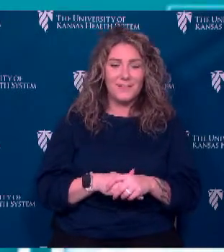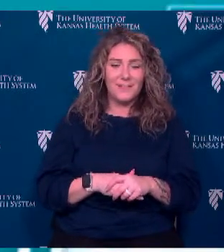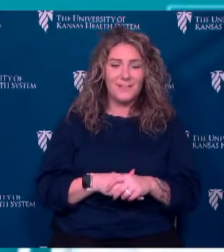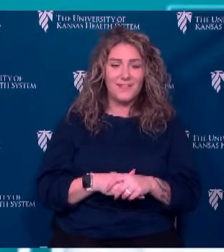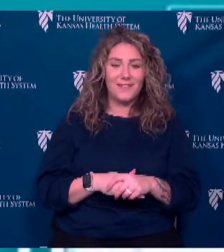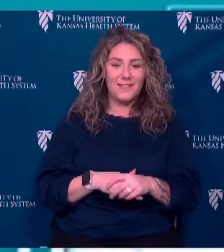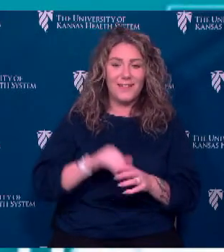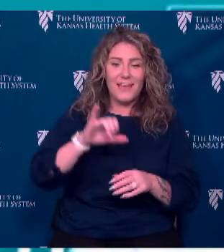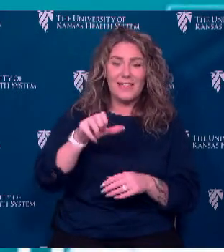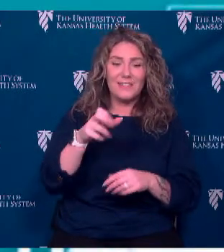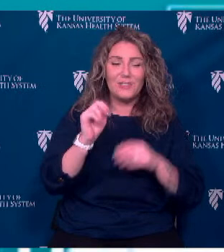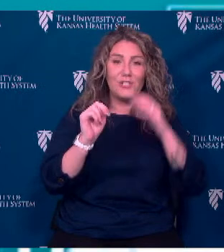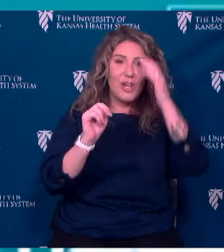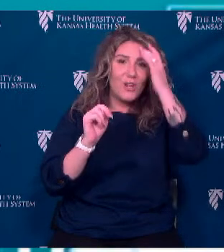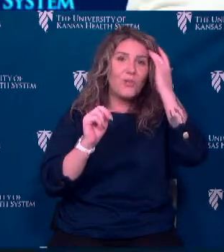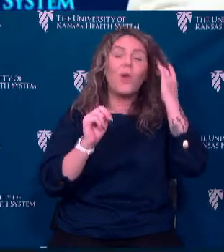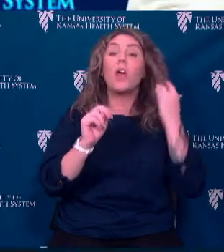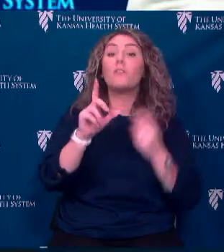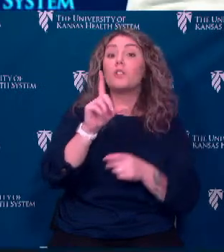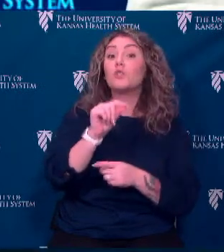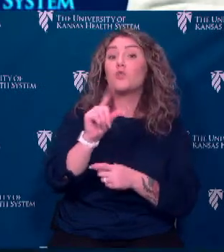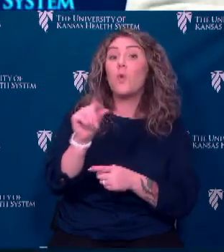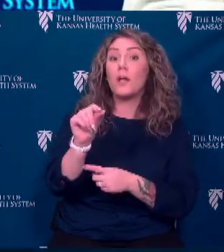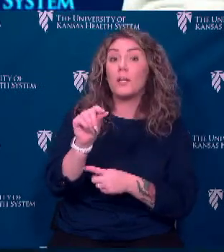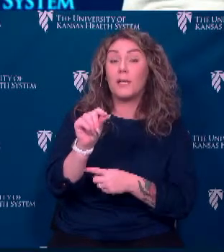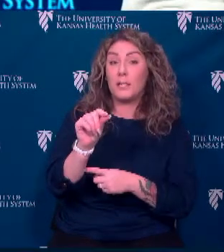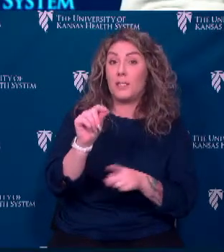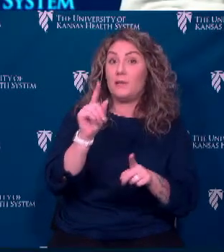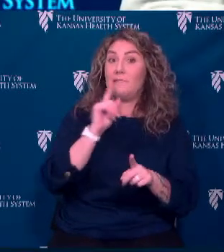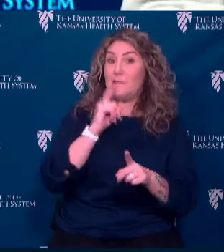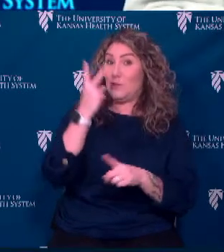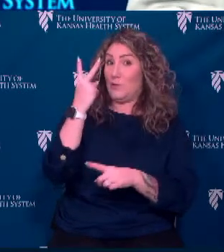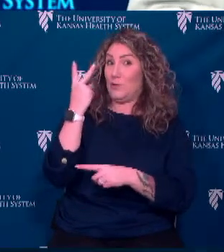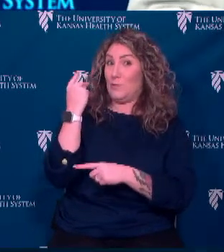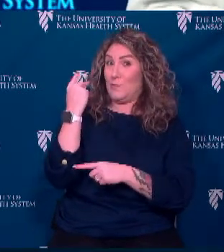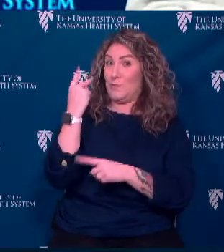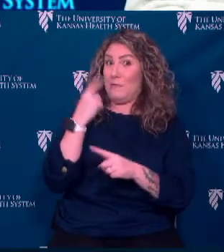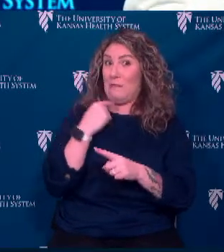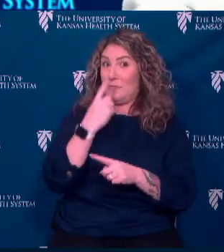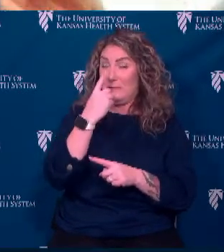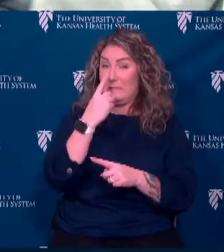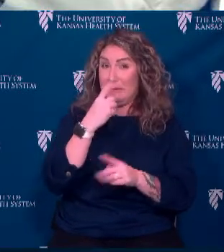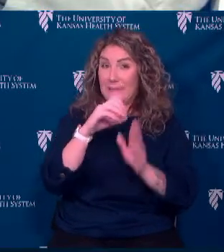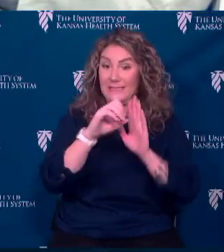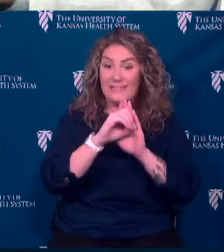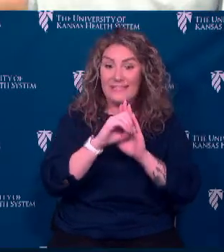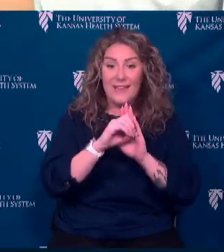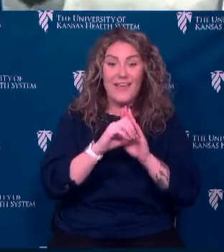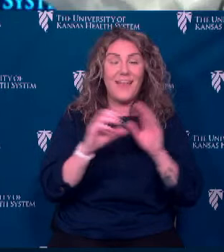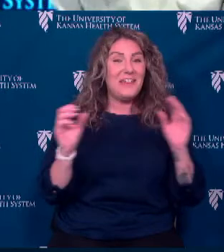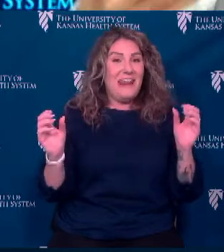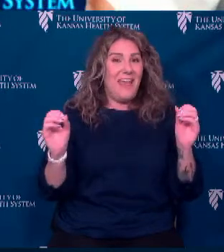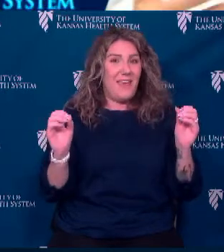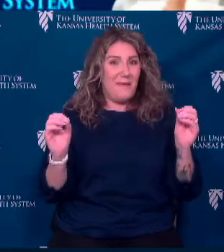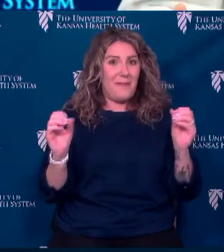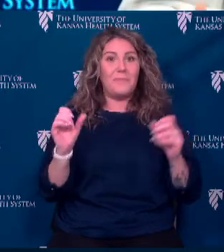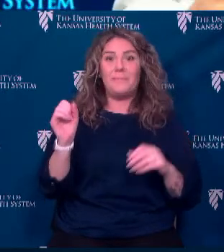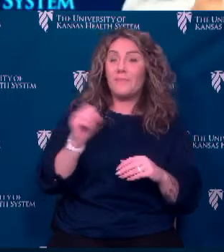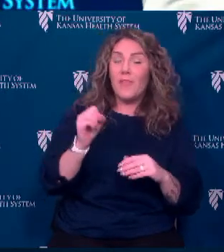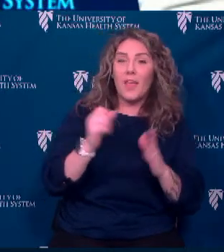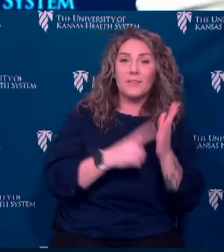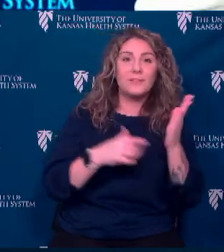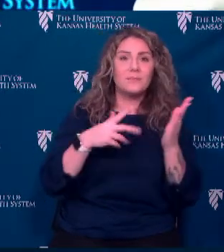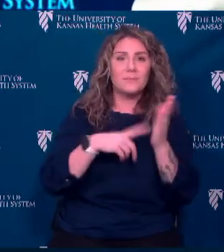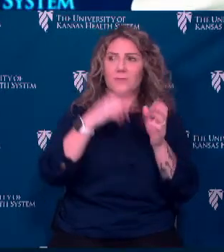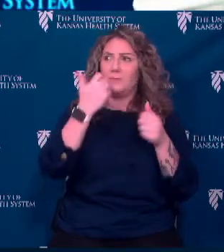In January? Yeah, of 2020, February? 2020. Oh. I'm thinking the number was 0. Yeah, exactly. And I think, sometimes we remember